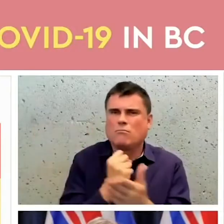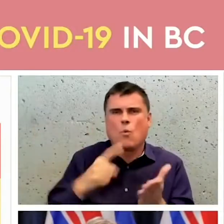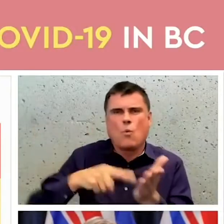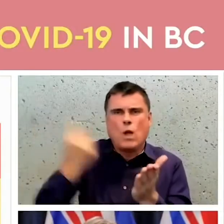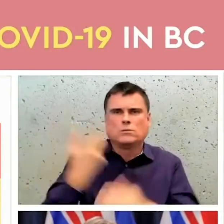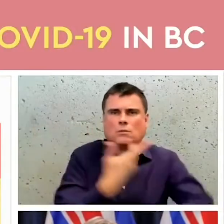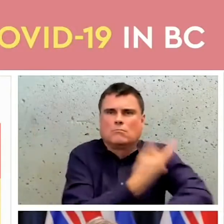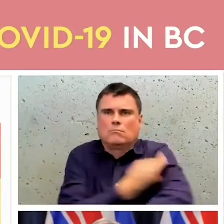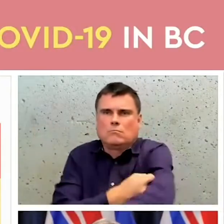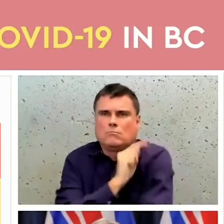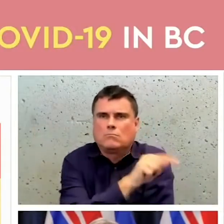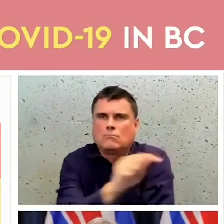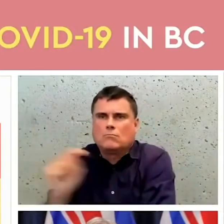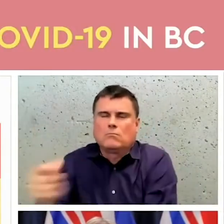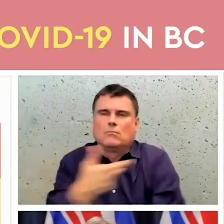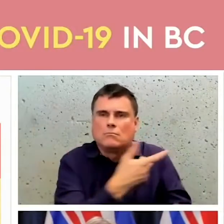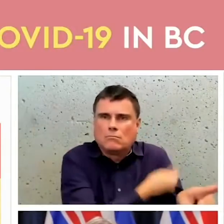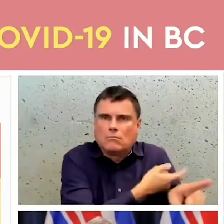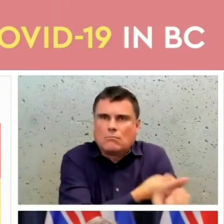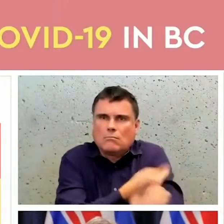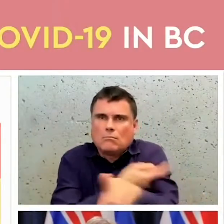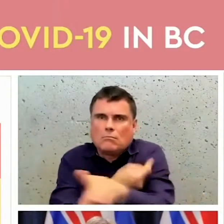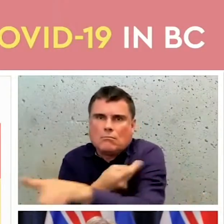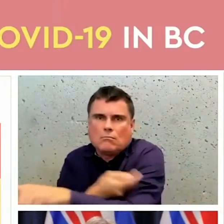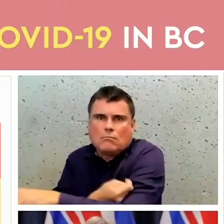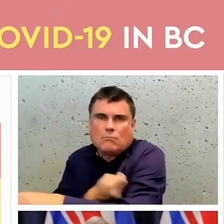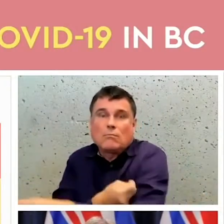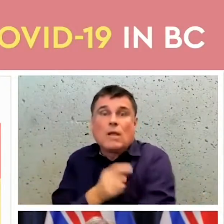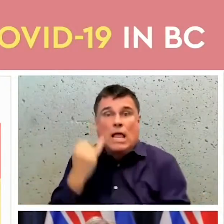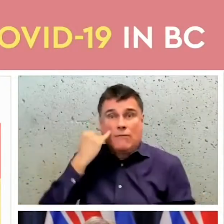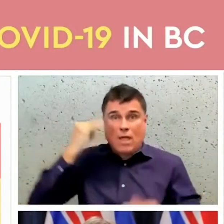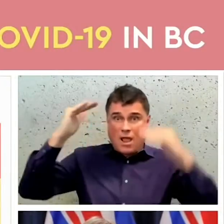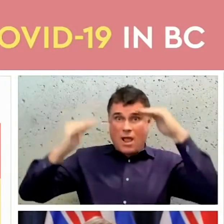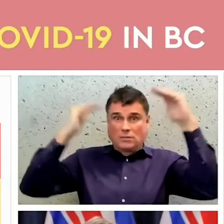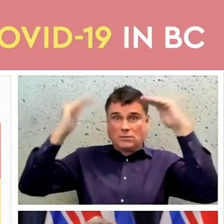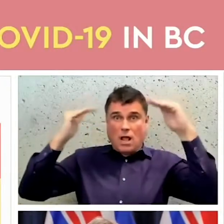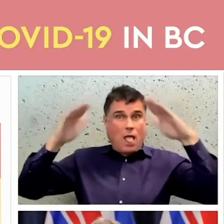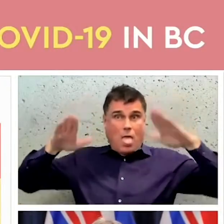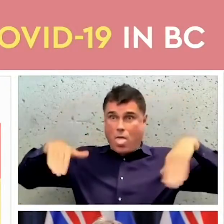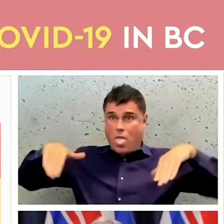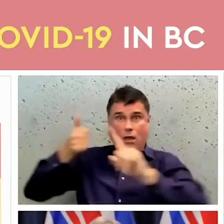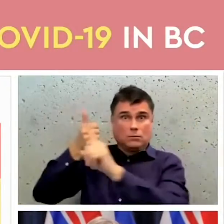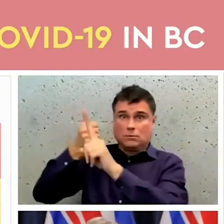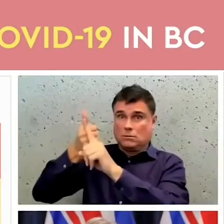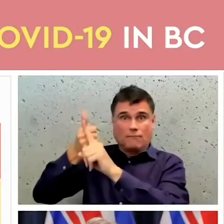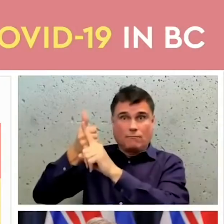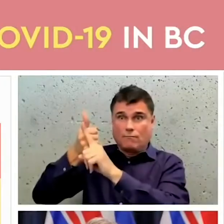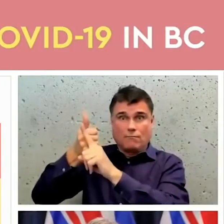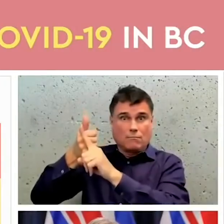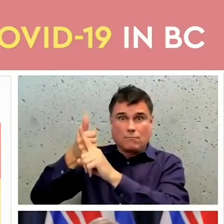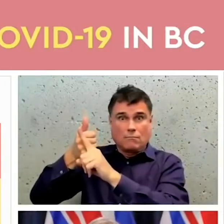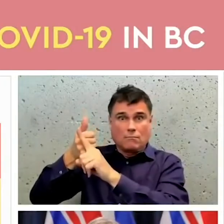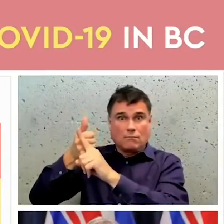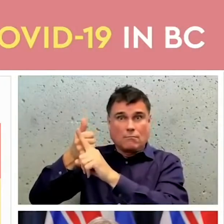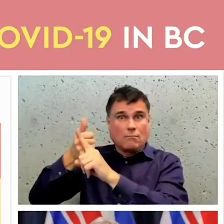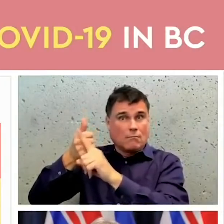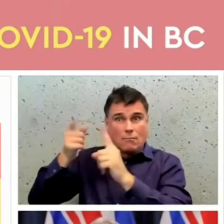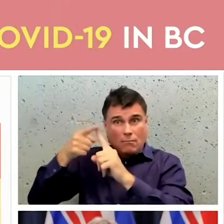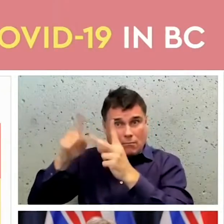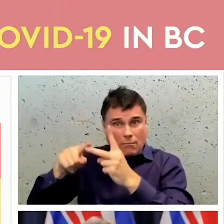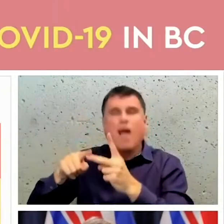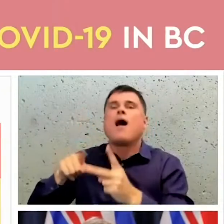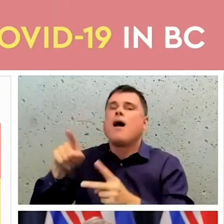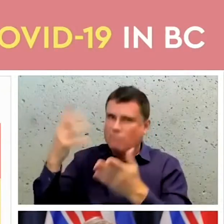And if there are adults like parents who have not yet finished their series and